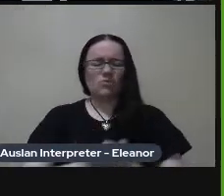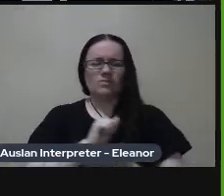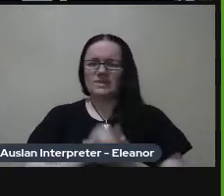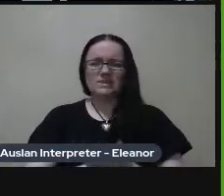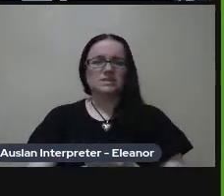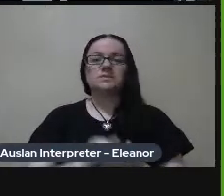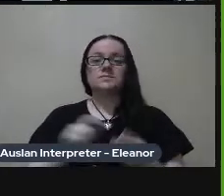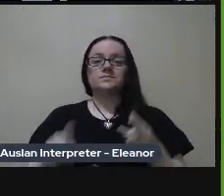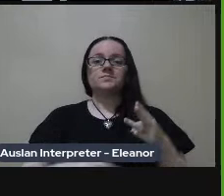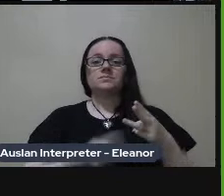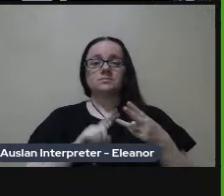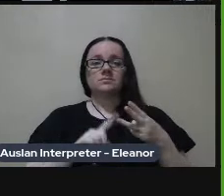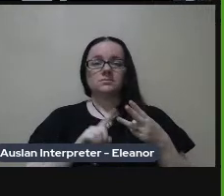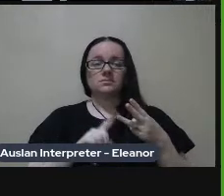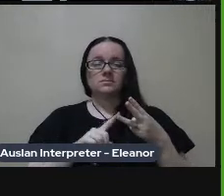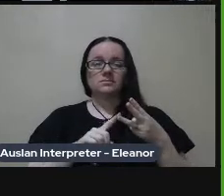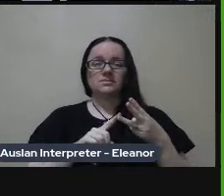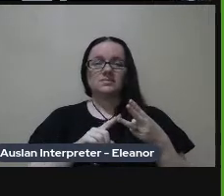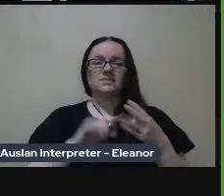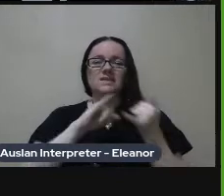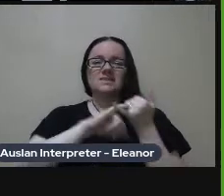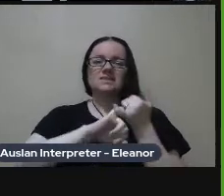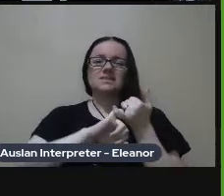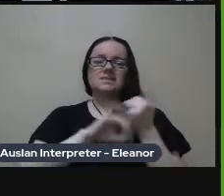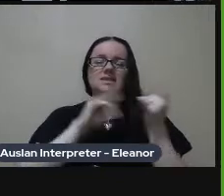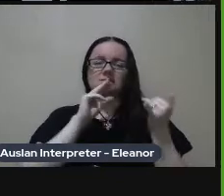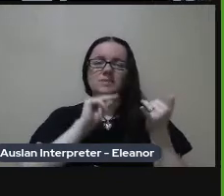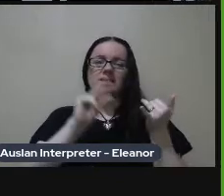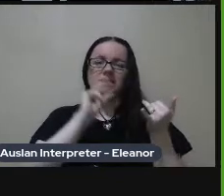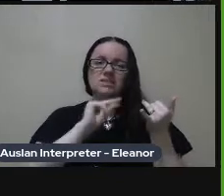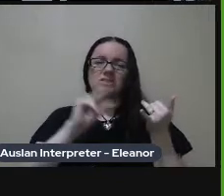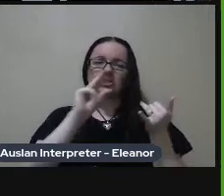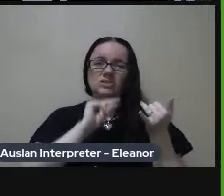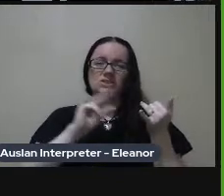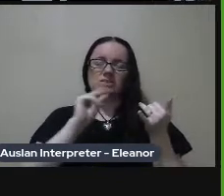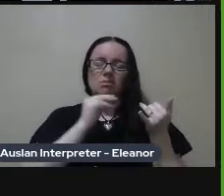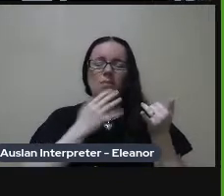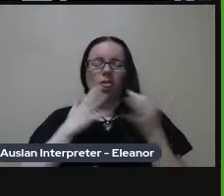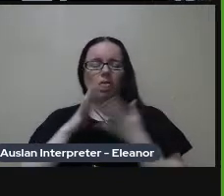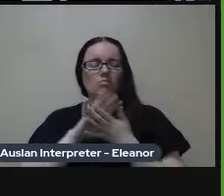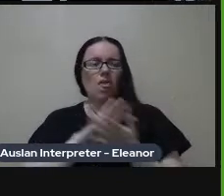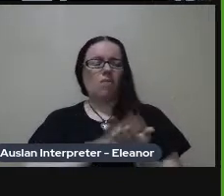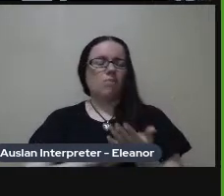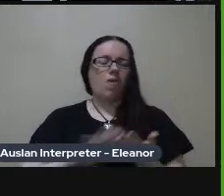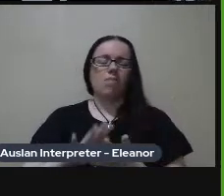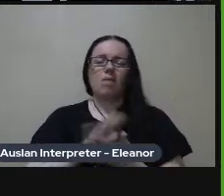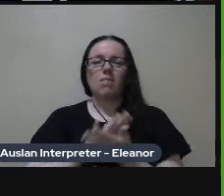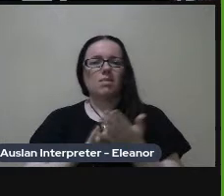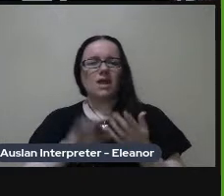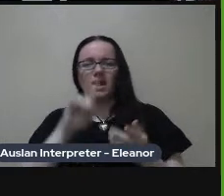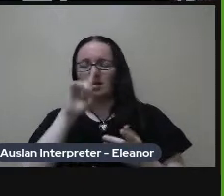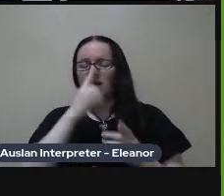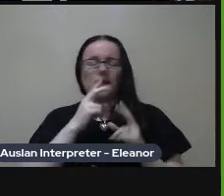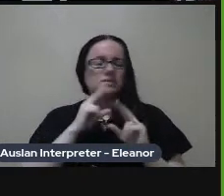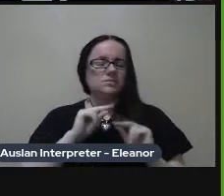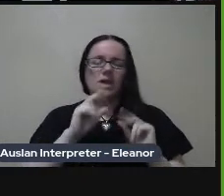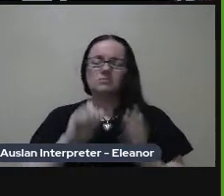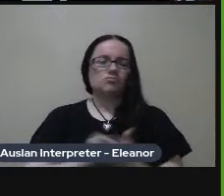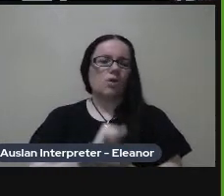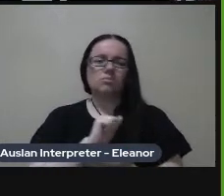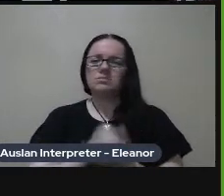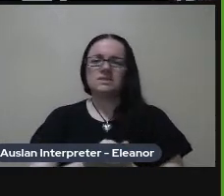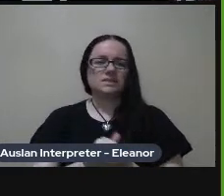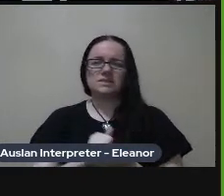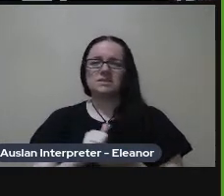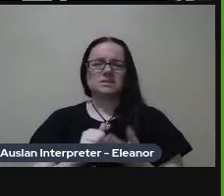one? Yep, speech. So if someone's speech suddenly becomes slurred, they're having trouble getting the right words out,